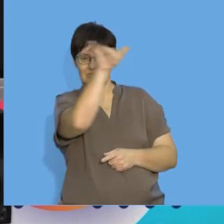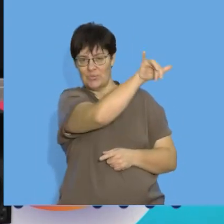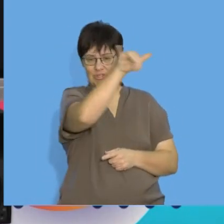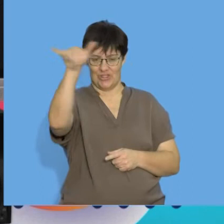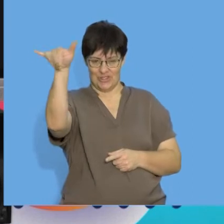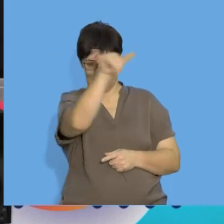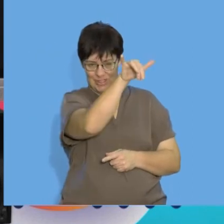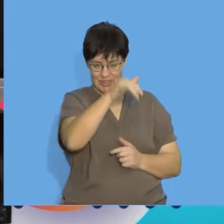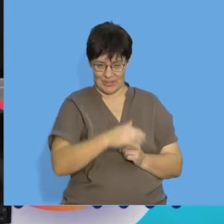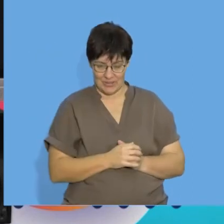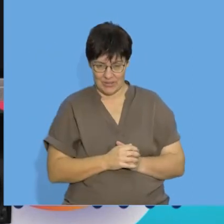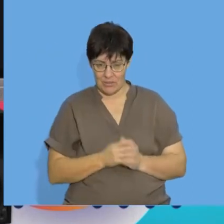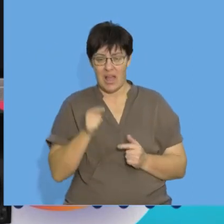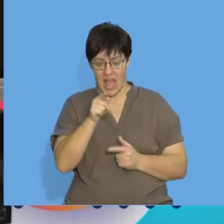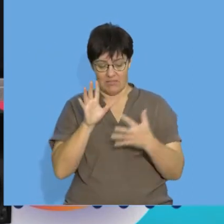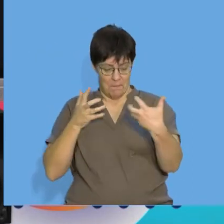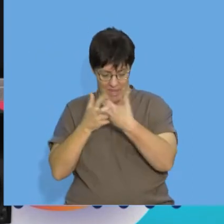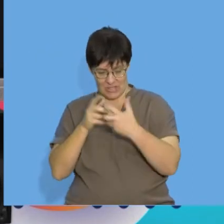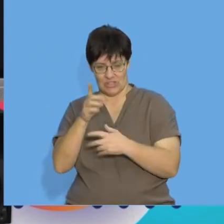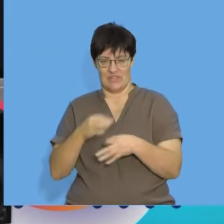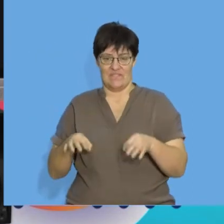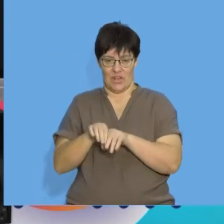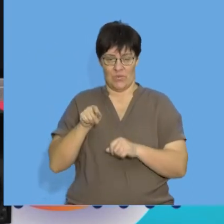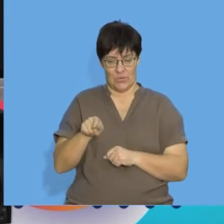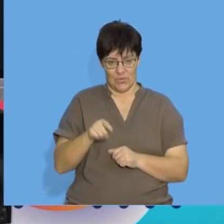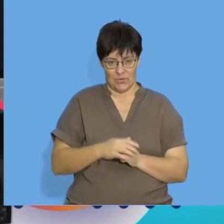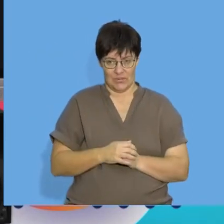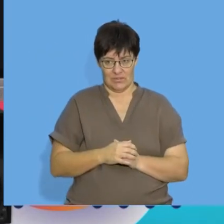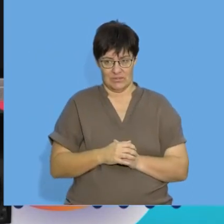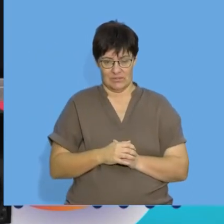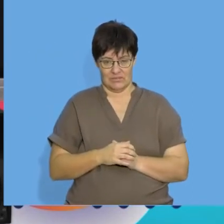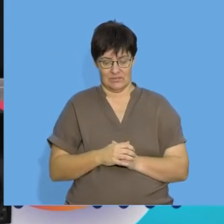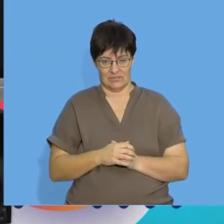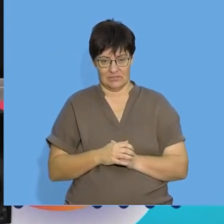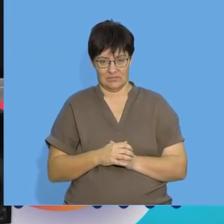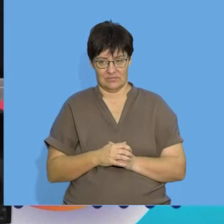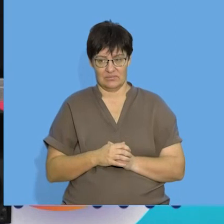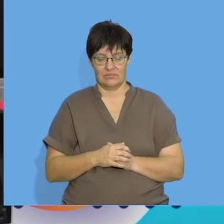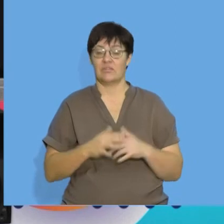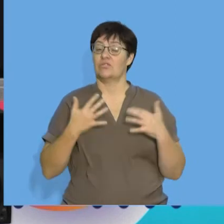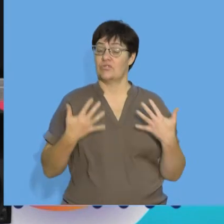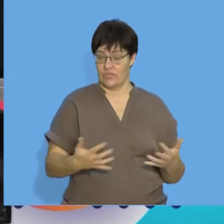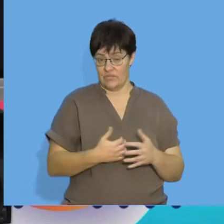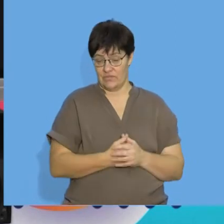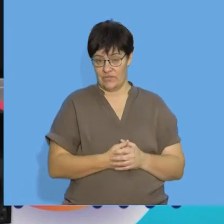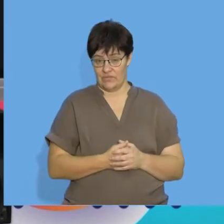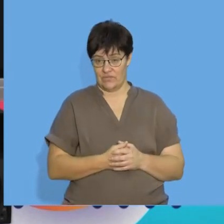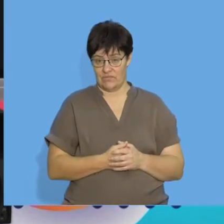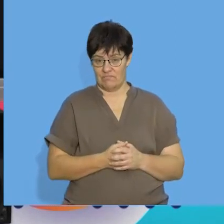term actually has a value of this of this specific number okay so